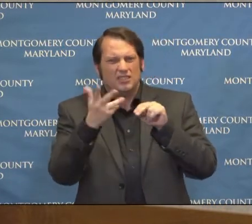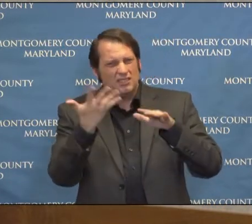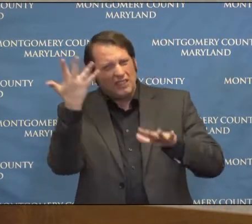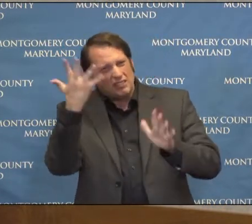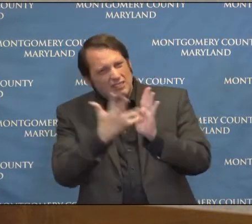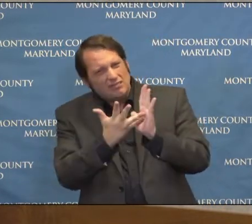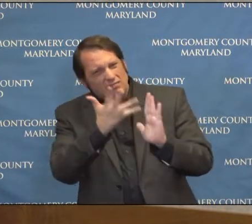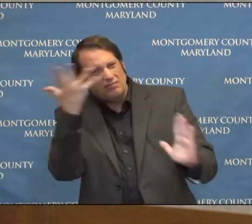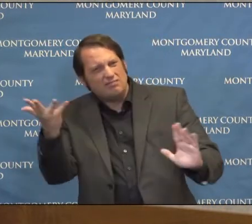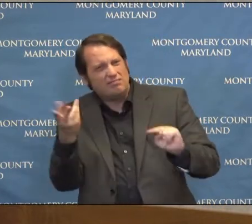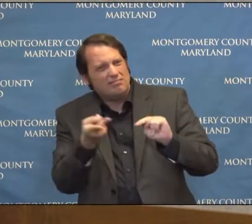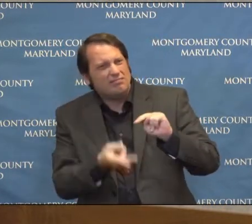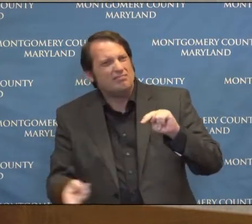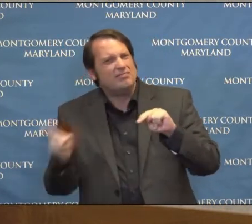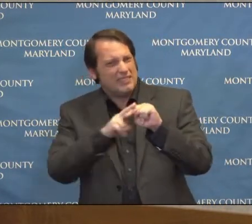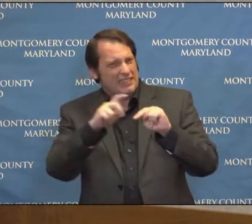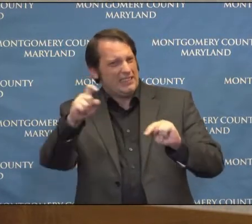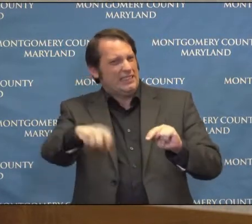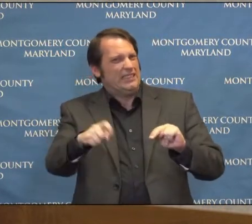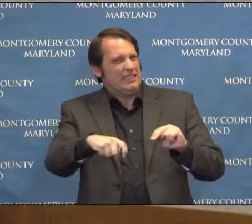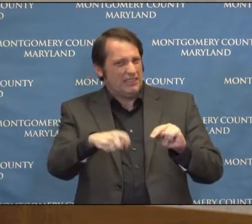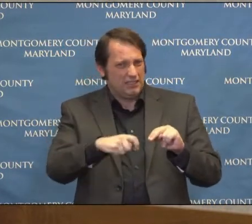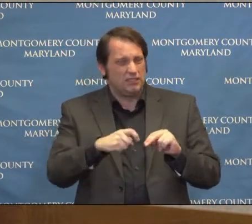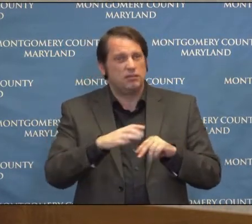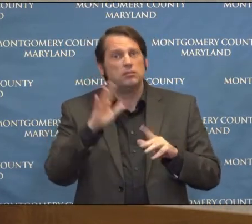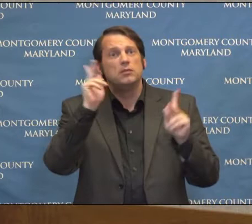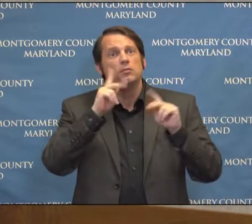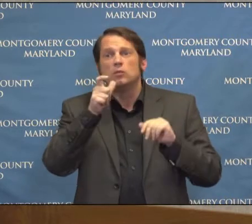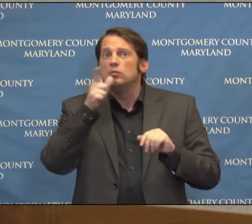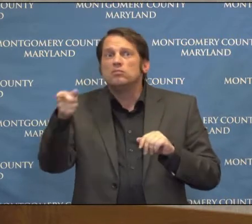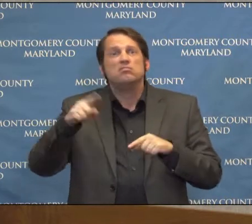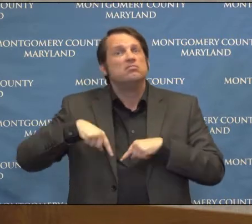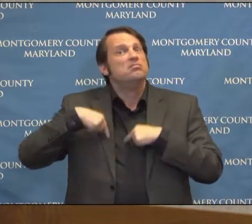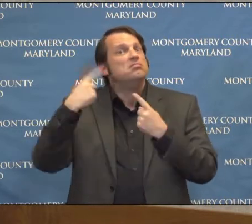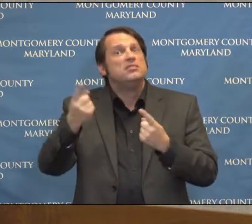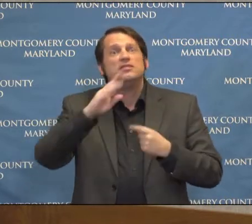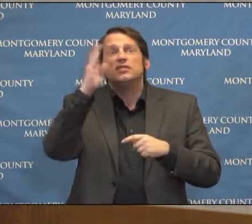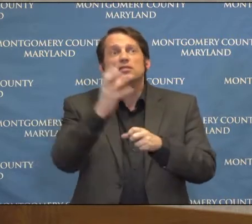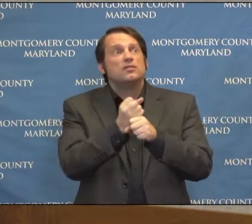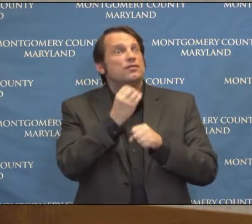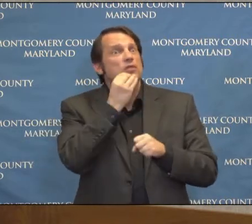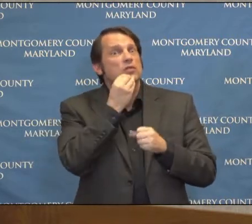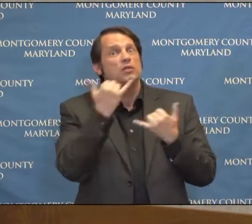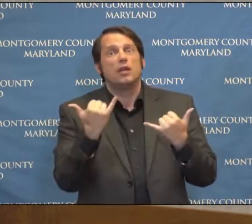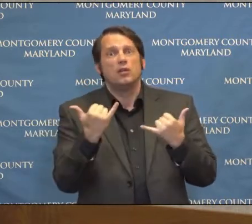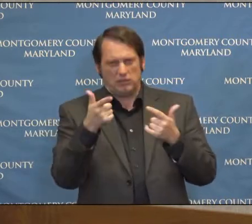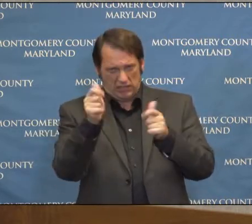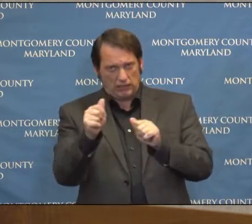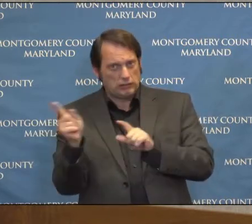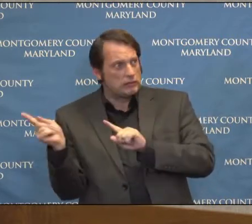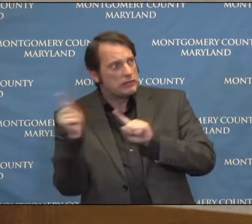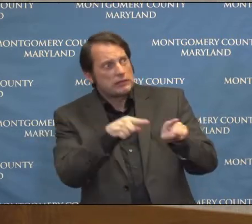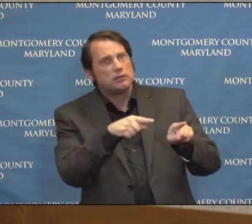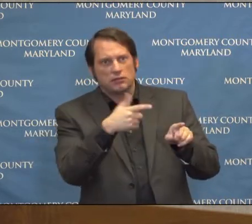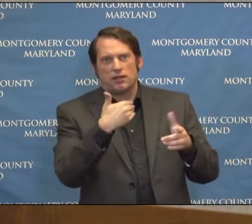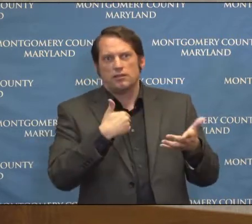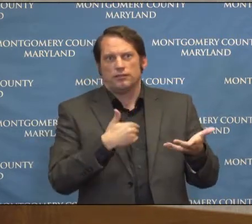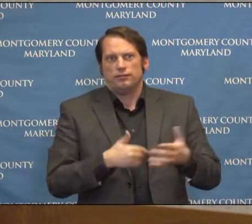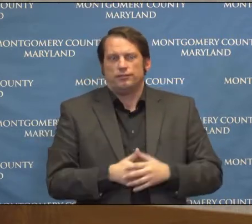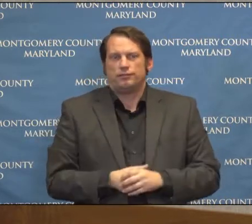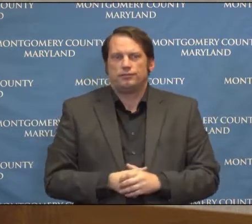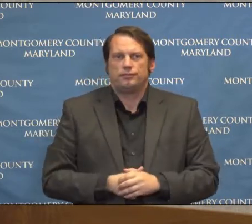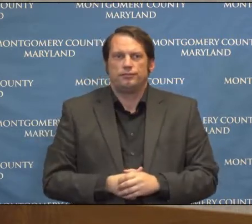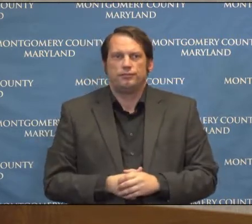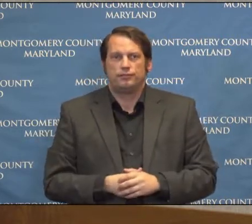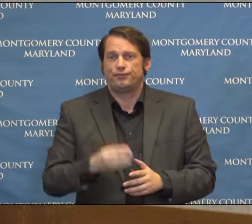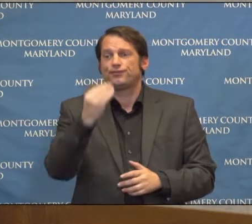more important than ever to make sure that residents are aware of the resources that are available. And so on the Food Council's website, and so that's